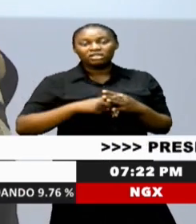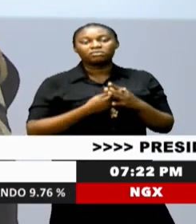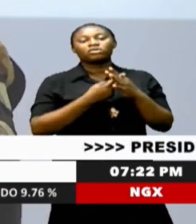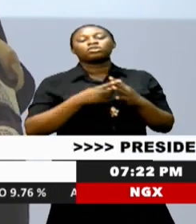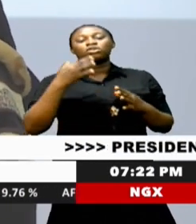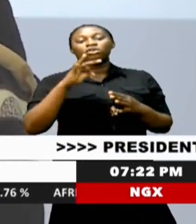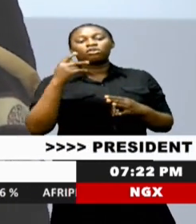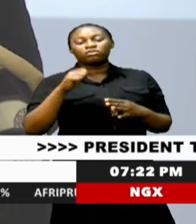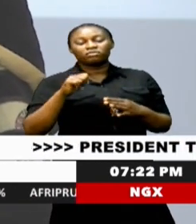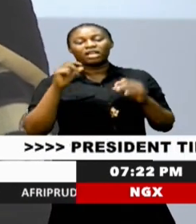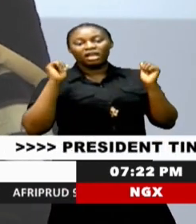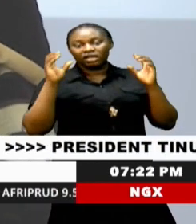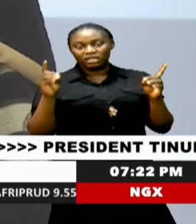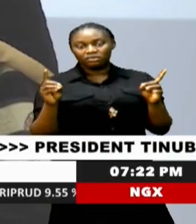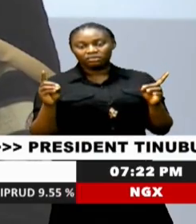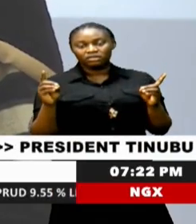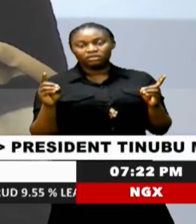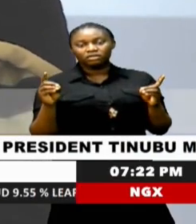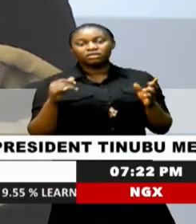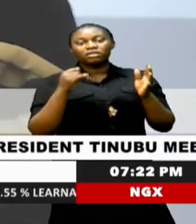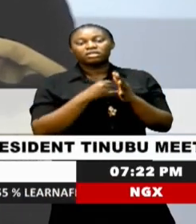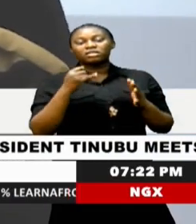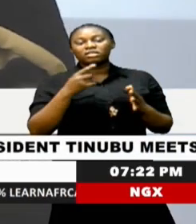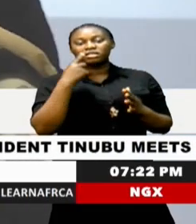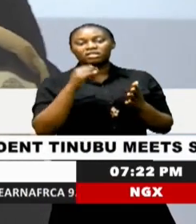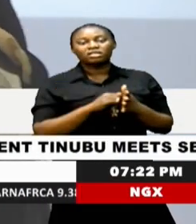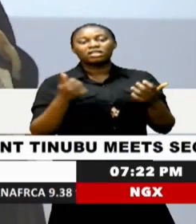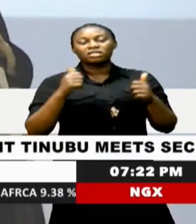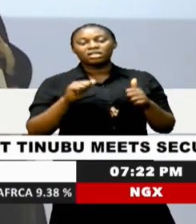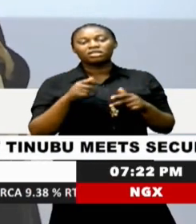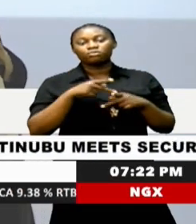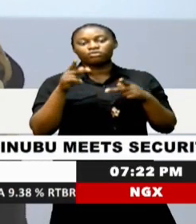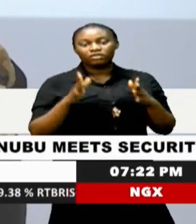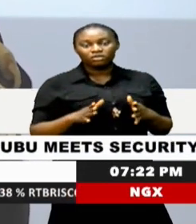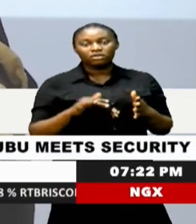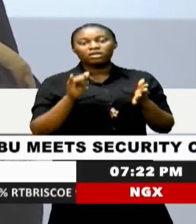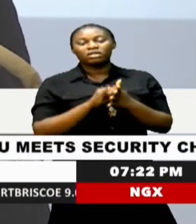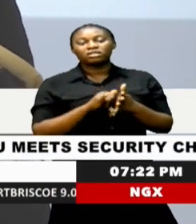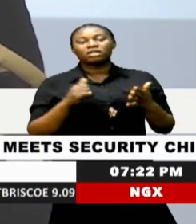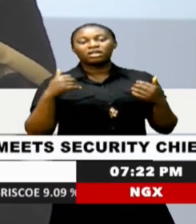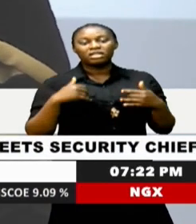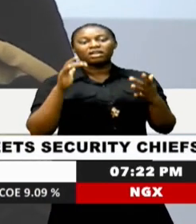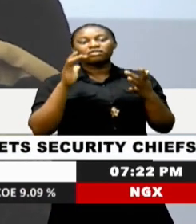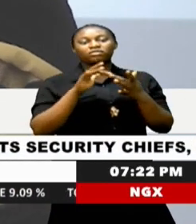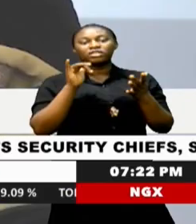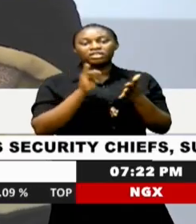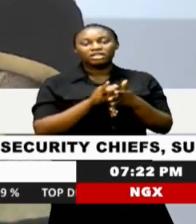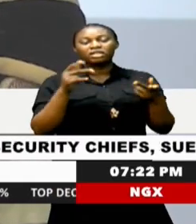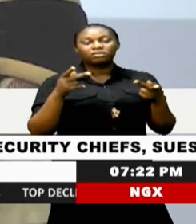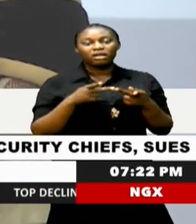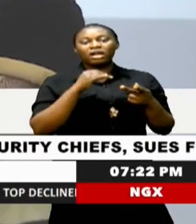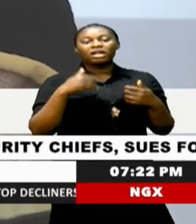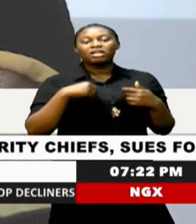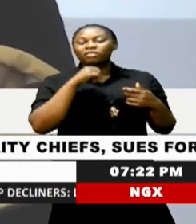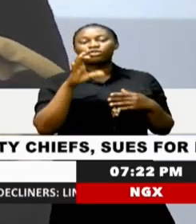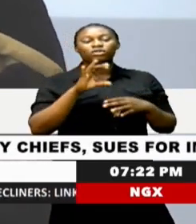into professorhood. It is said that any professor that has reached that post and have not done his inaugural